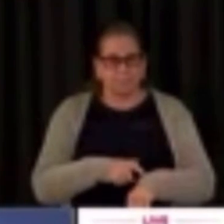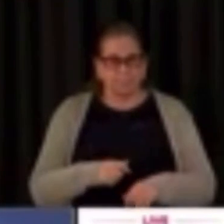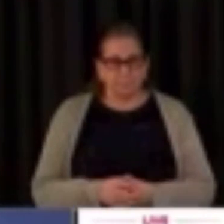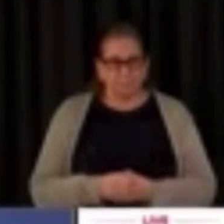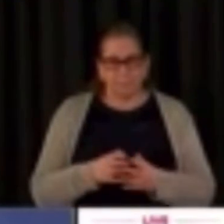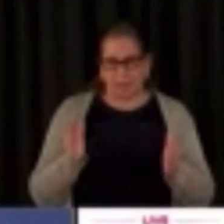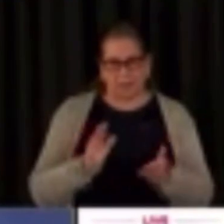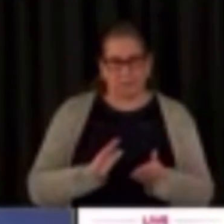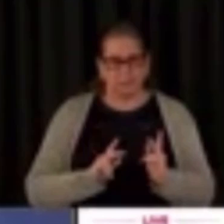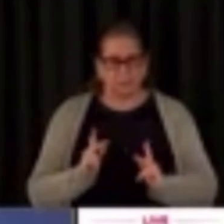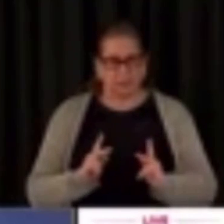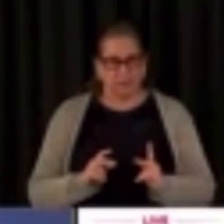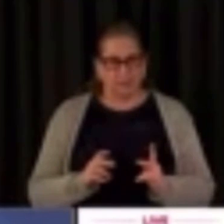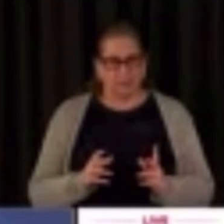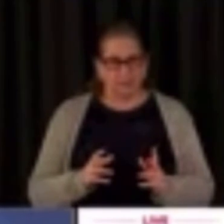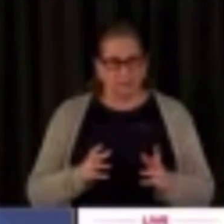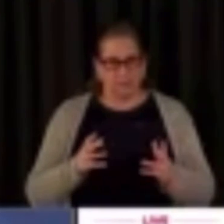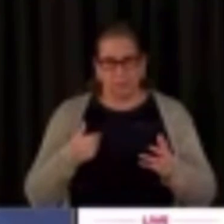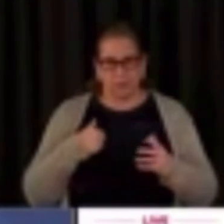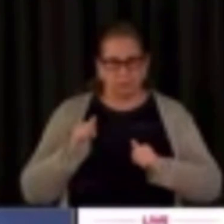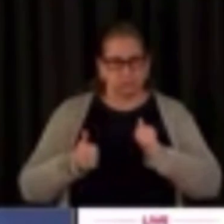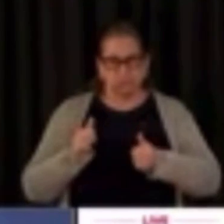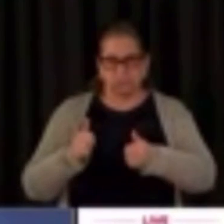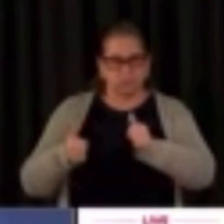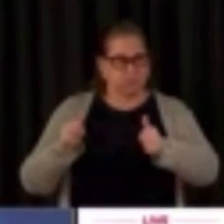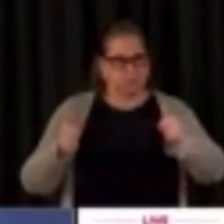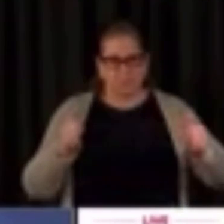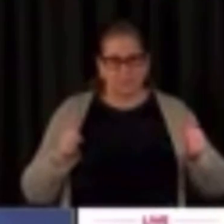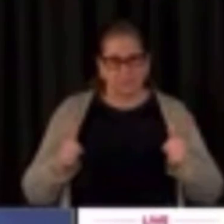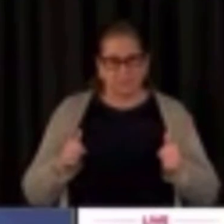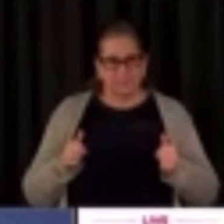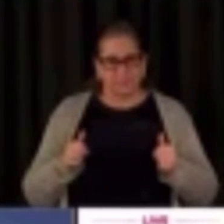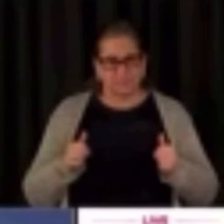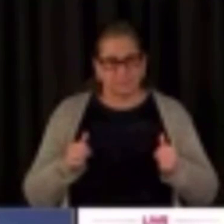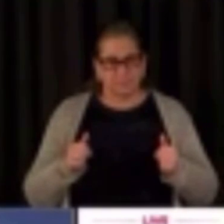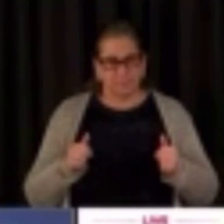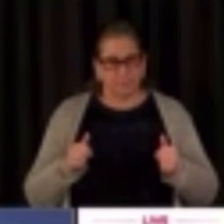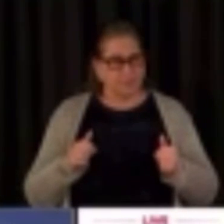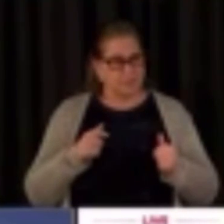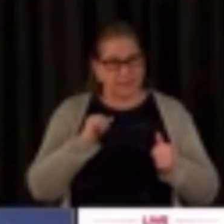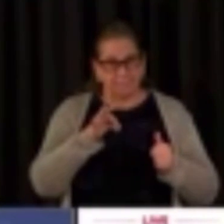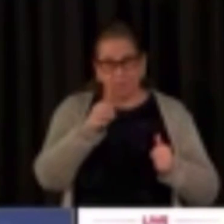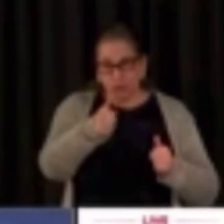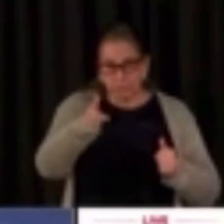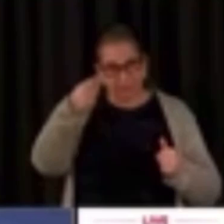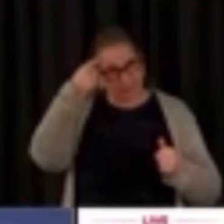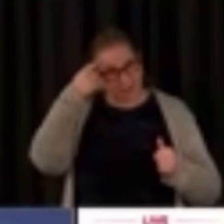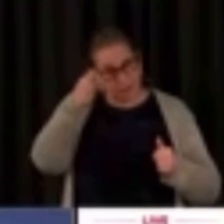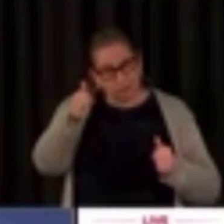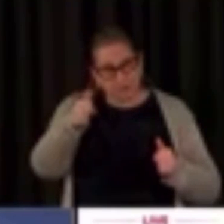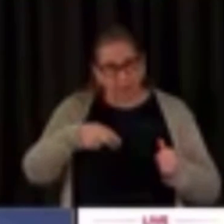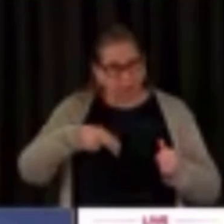a better word, compete for a vaccine. If you are higher priority because of risk to your own personal